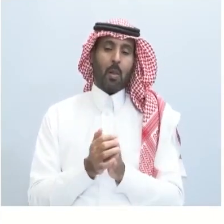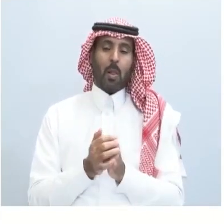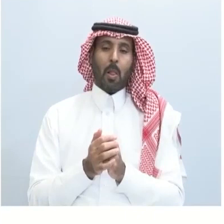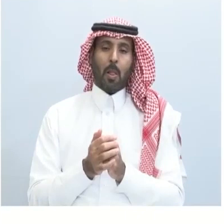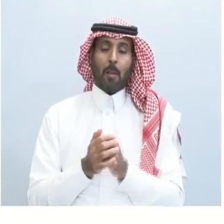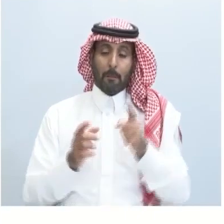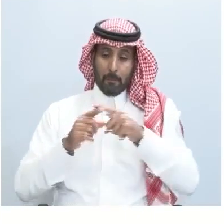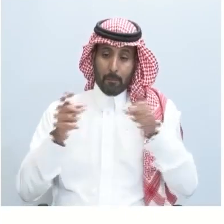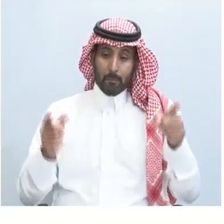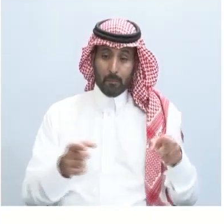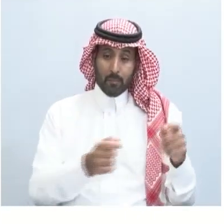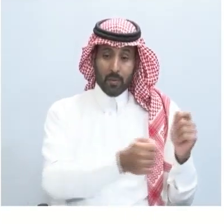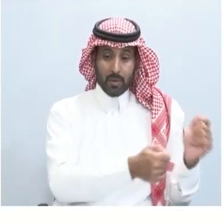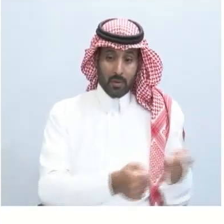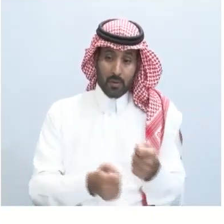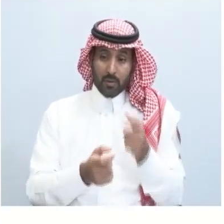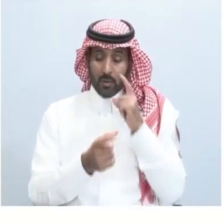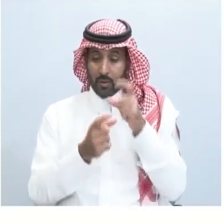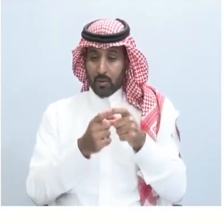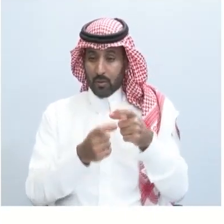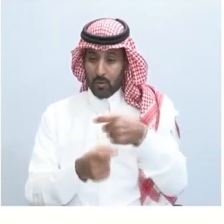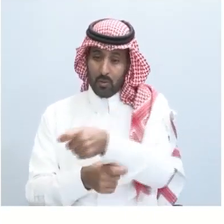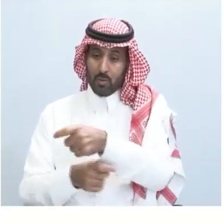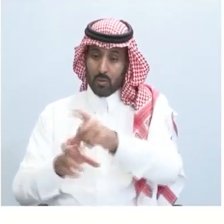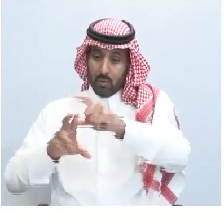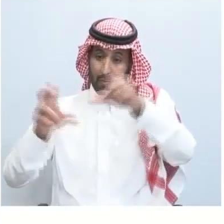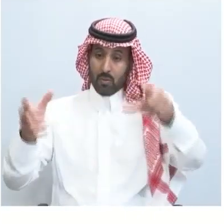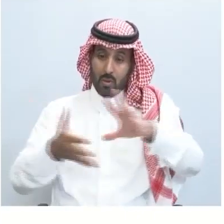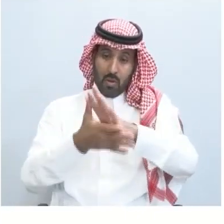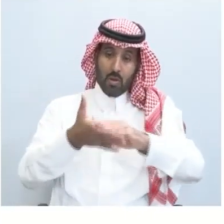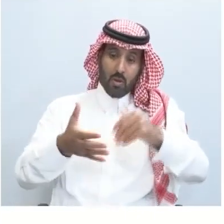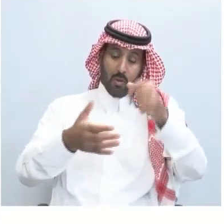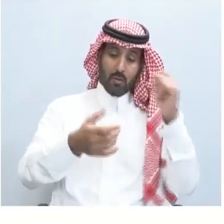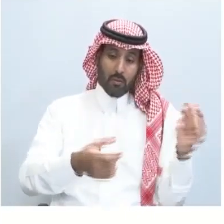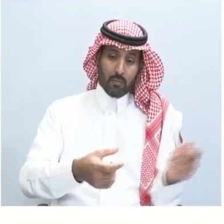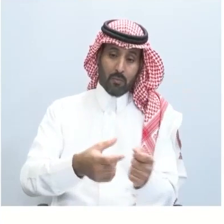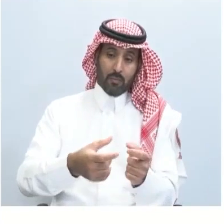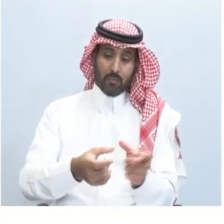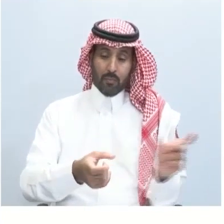what's the main goal of hockey is just to stick this object using the stick, of course,